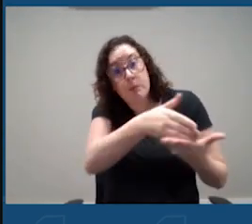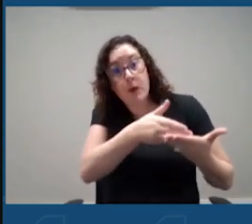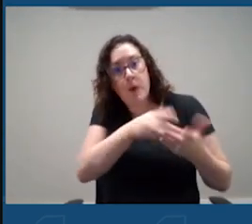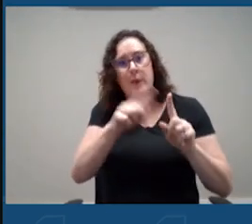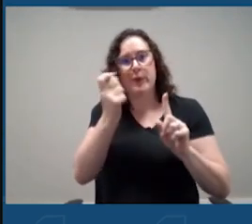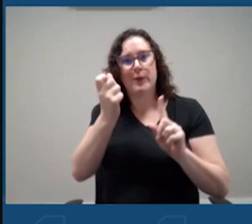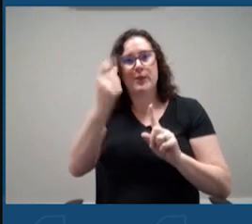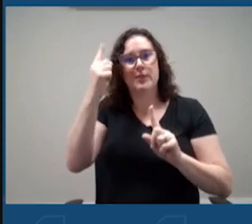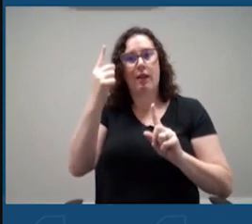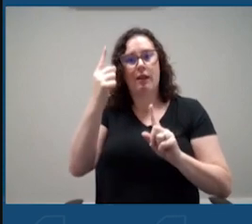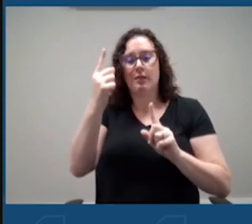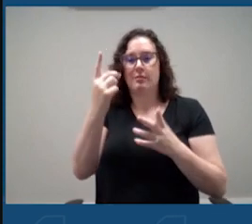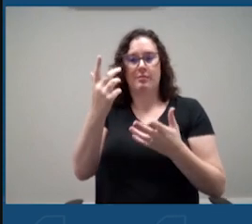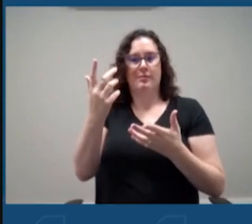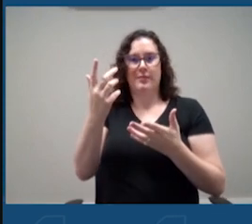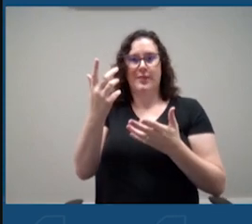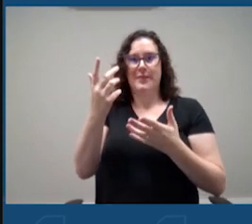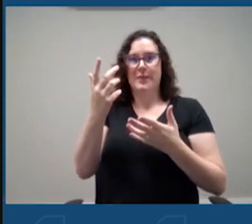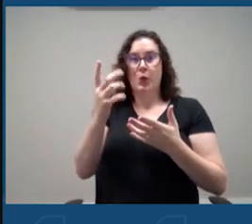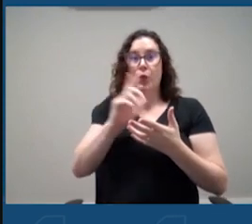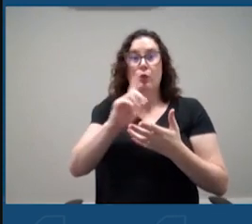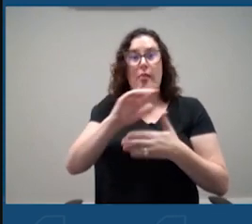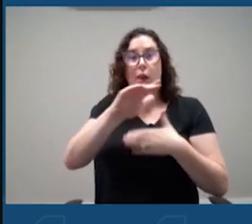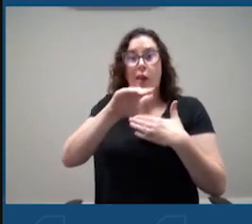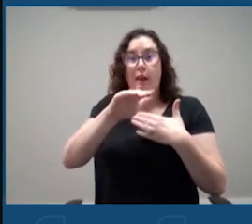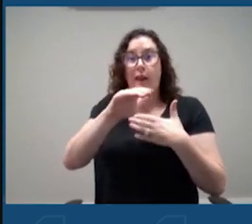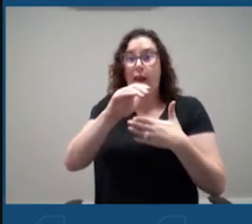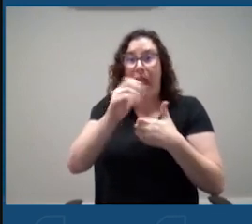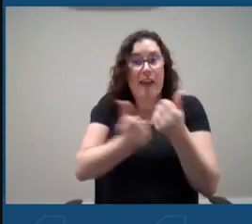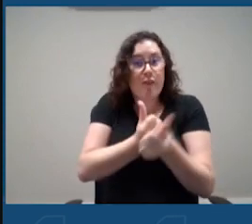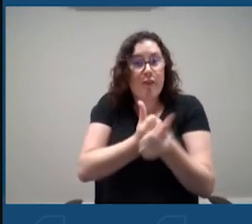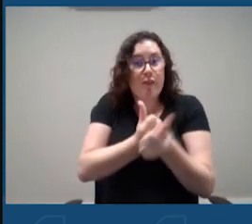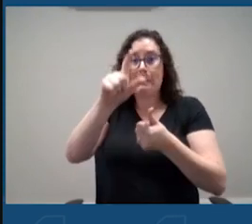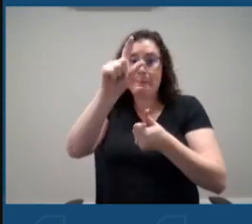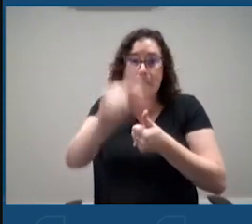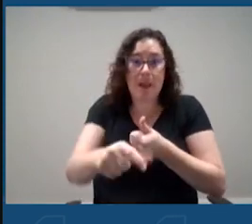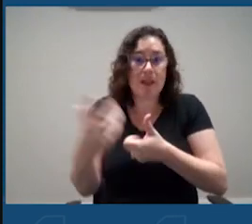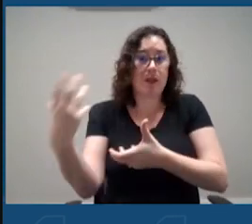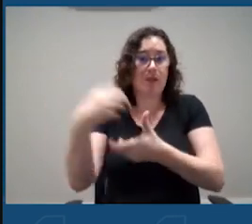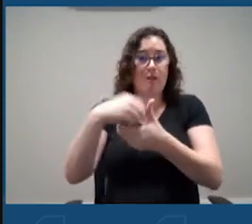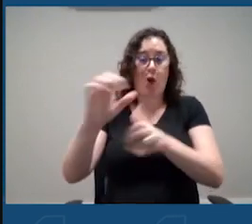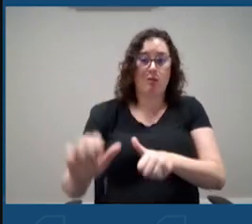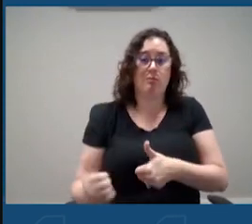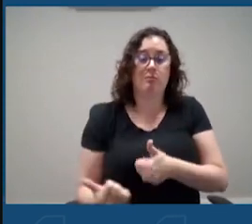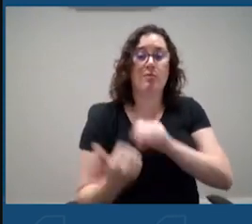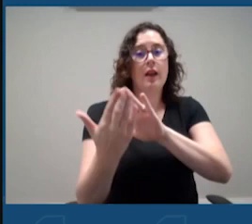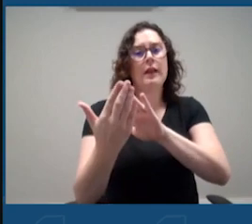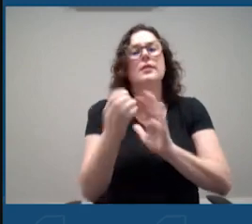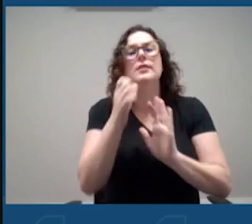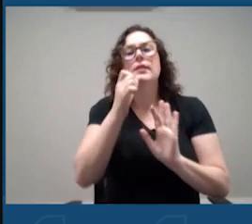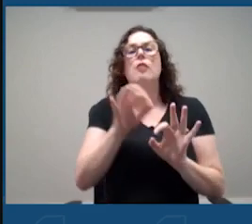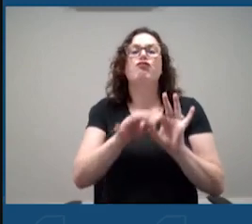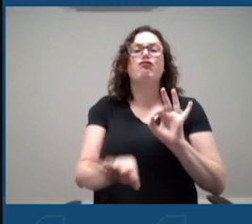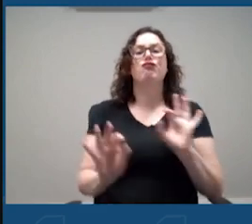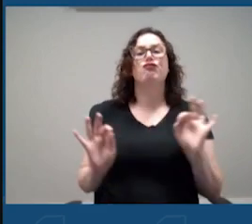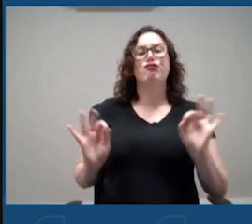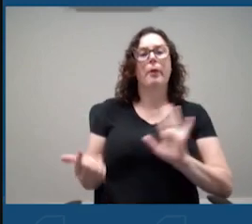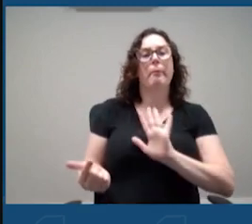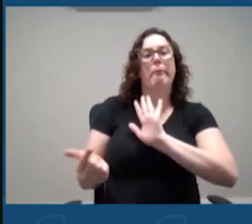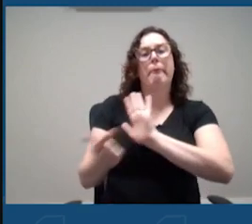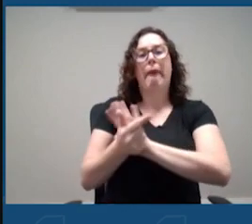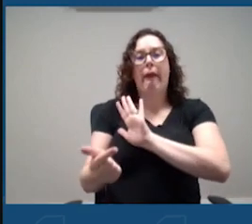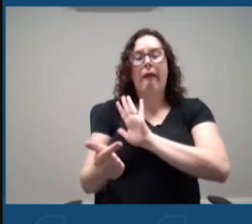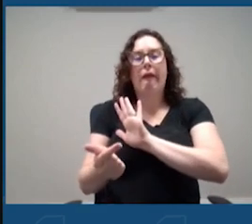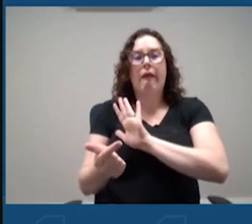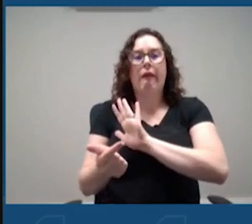all of the above approach. That is just not as simple as just simply banning all